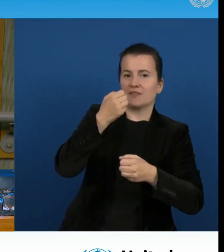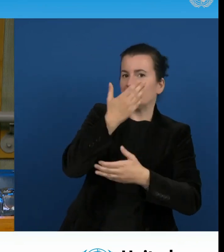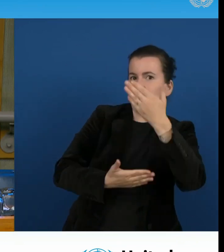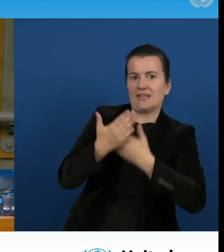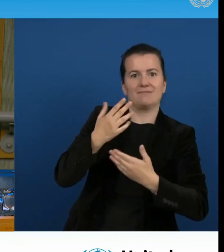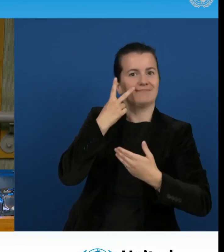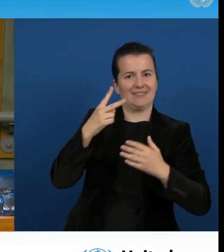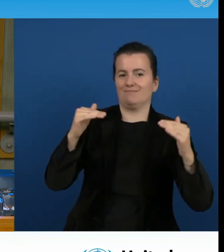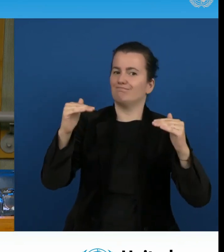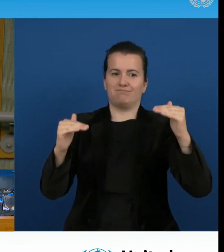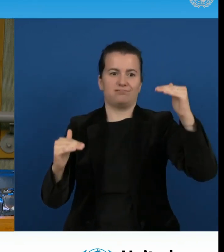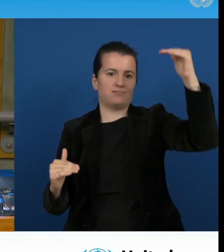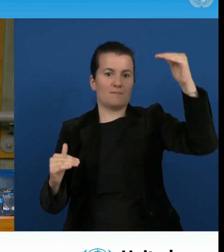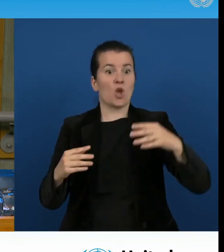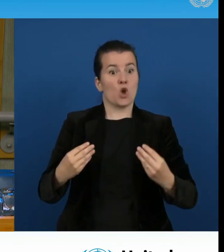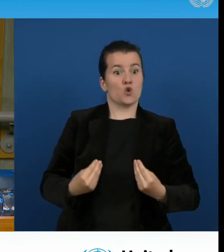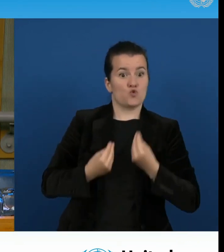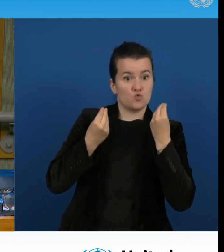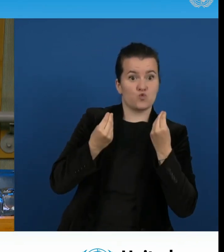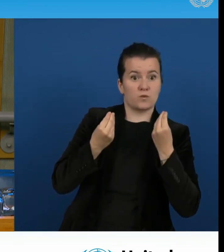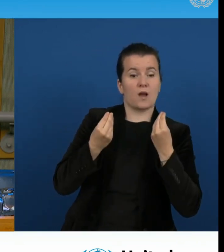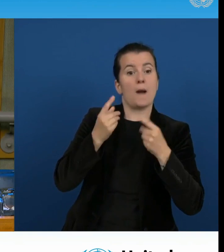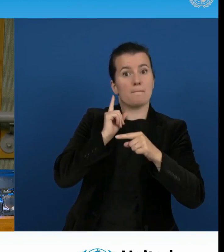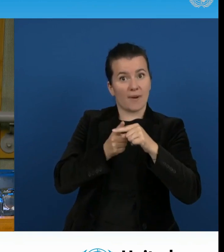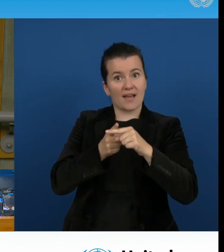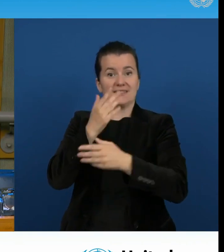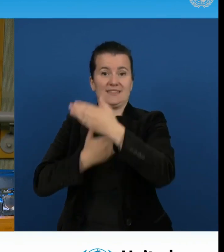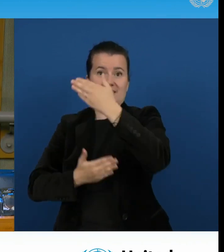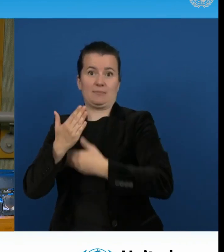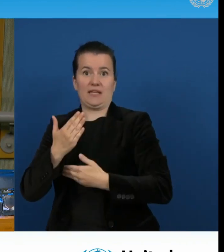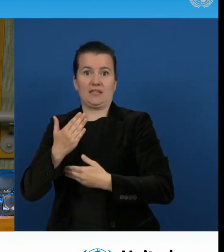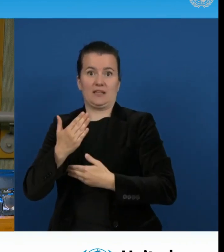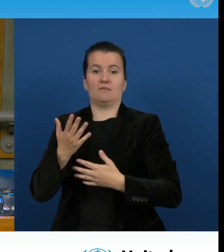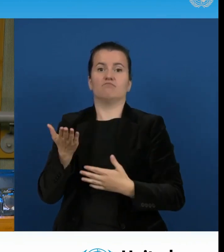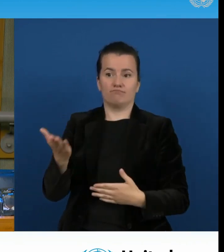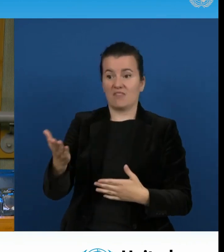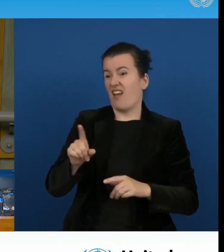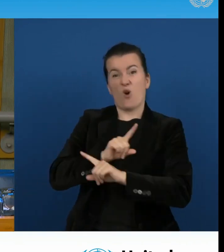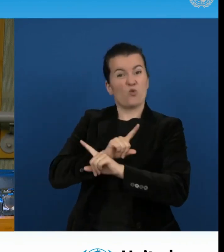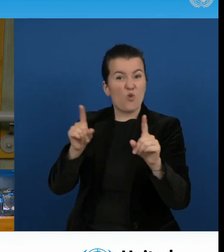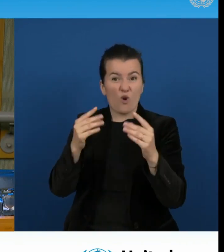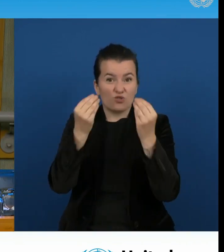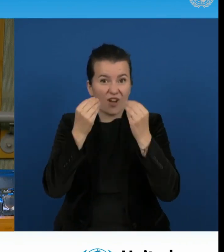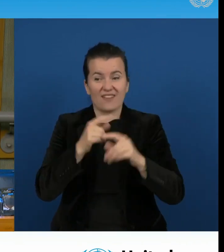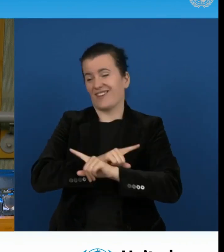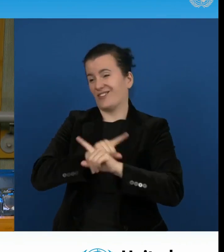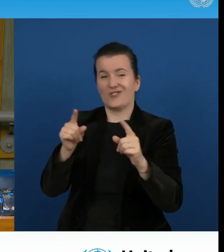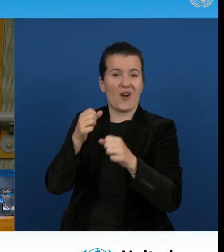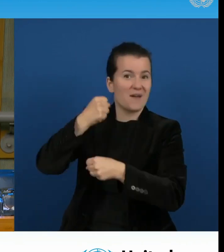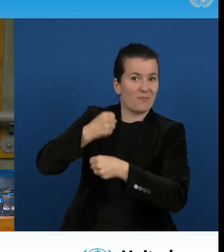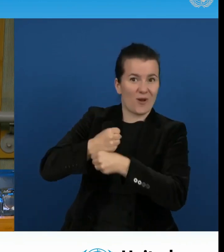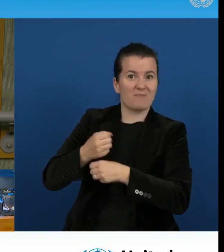who are twice likely to be neither in employment, education, or training compared to youth without disabilities. In